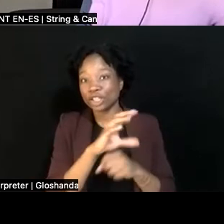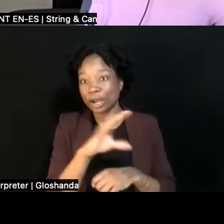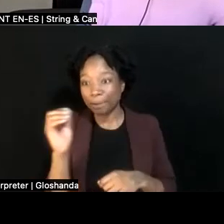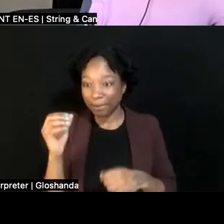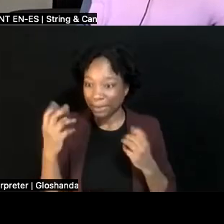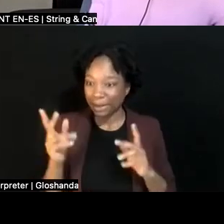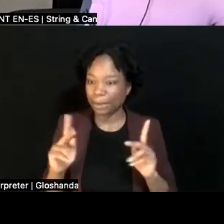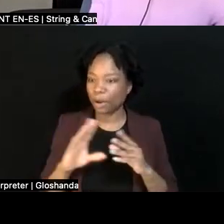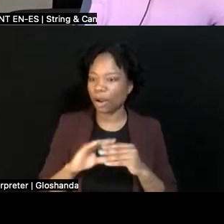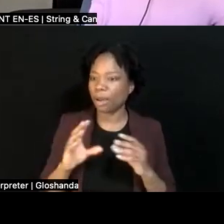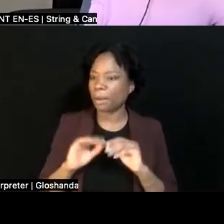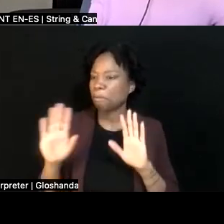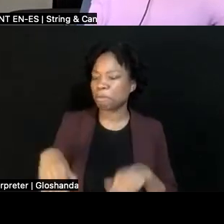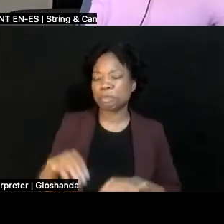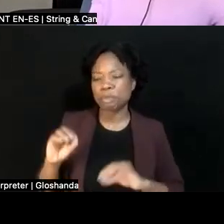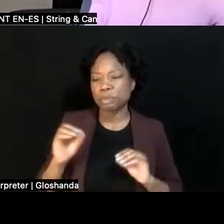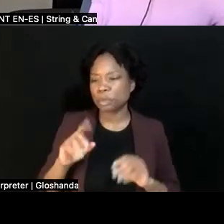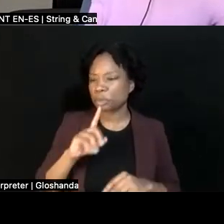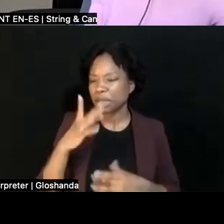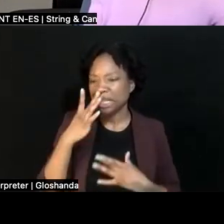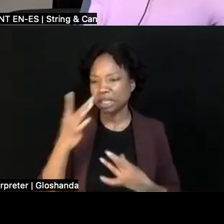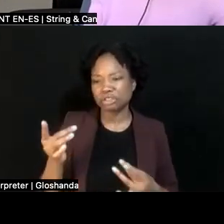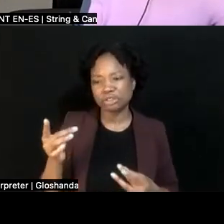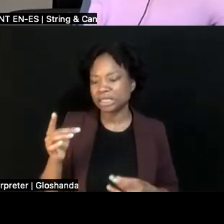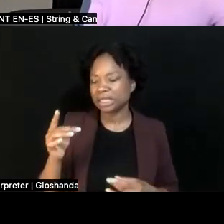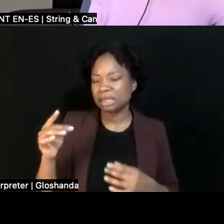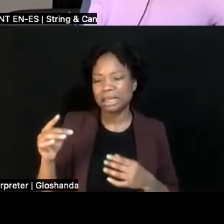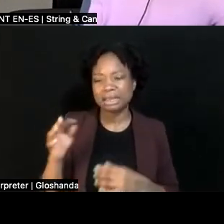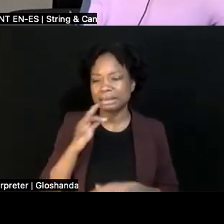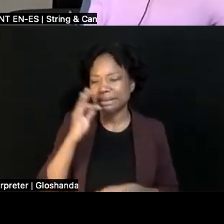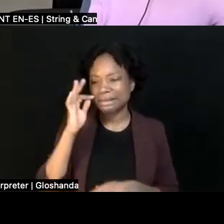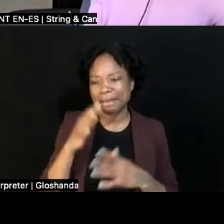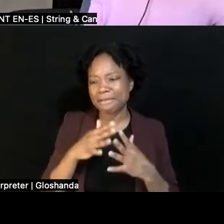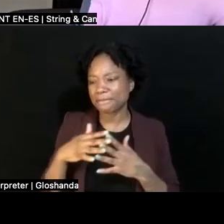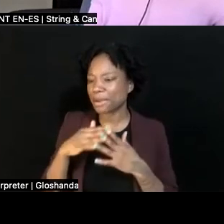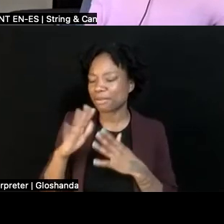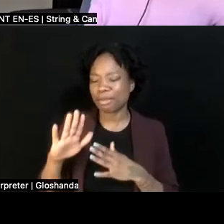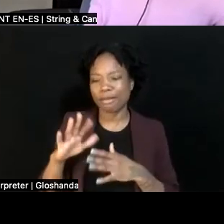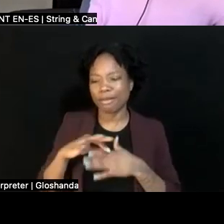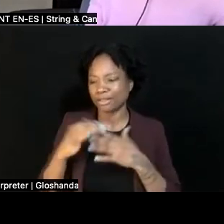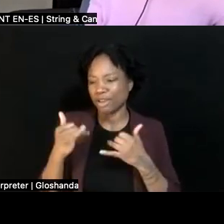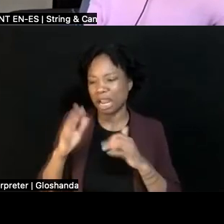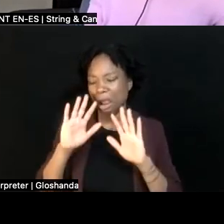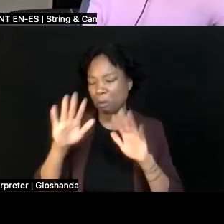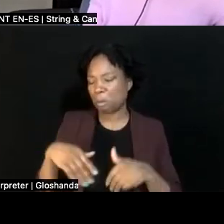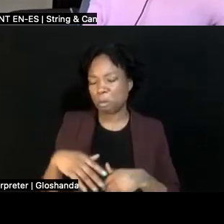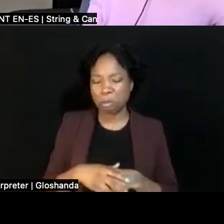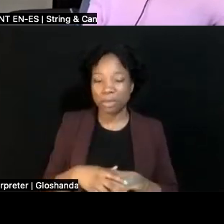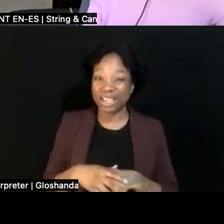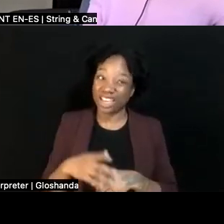American content right now, so we'll pass on that. And they were so